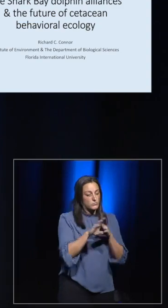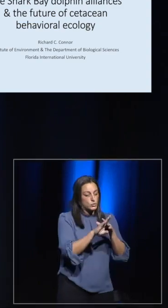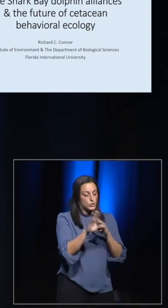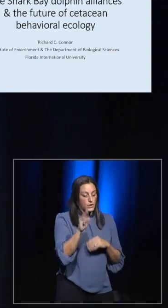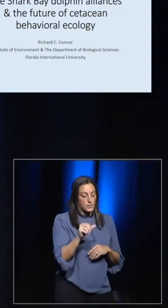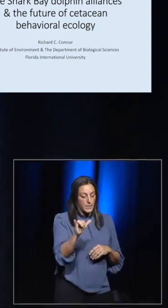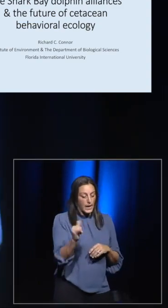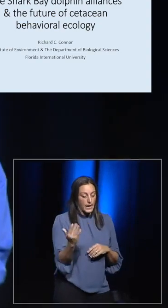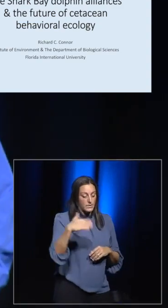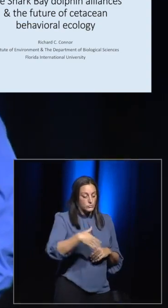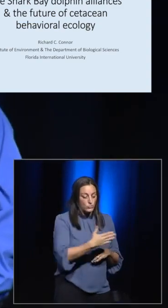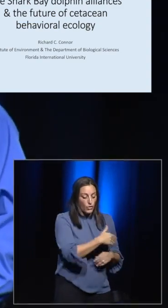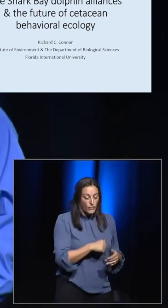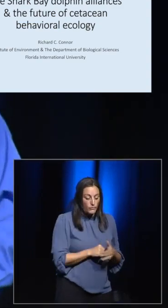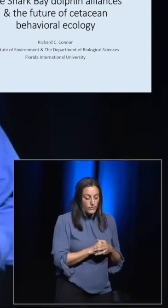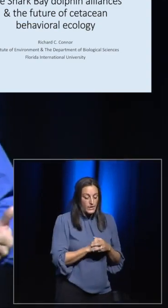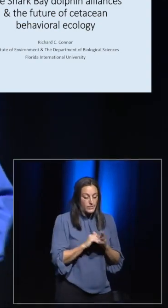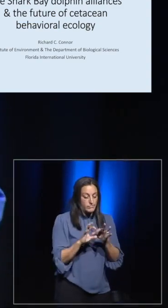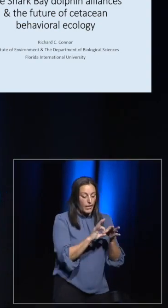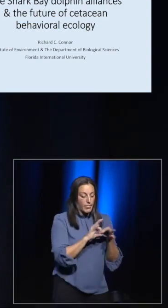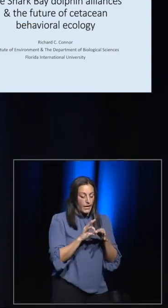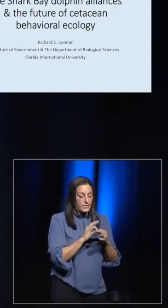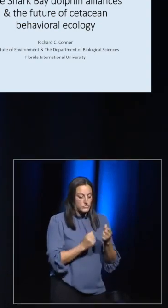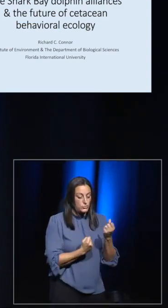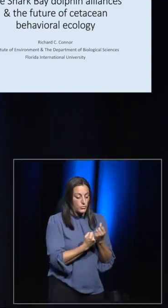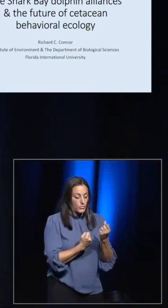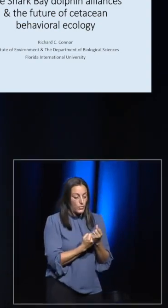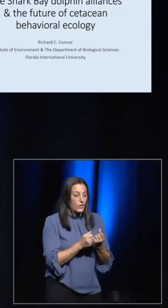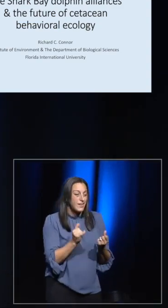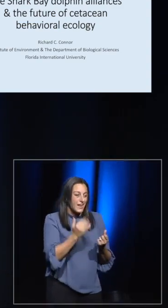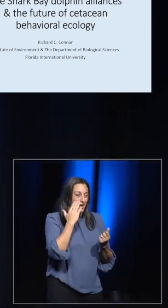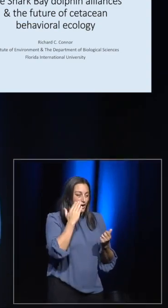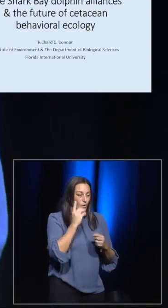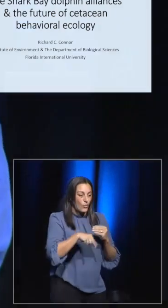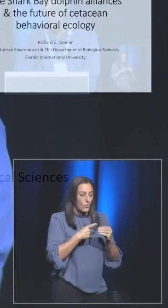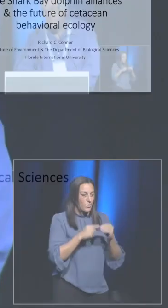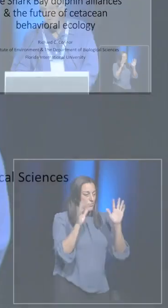future of behavioral ecology in our field in the face of climate change.